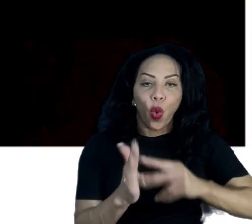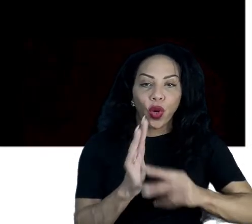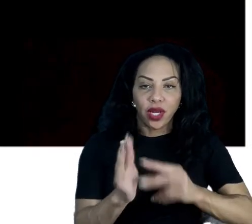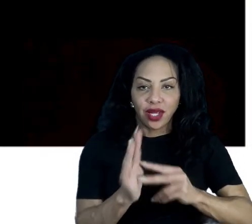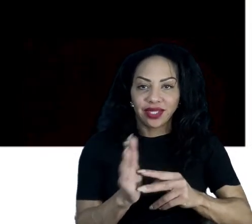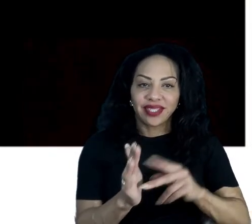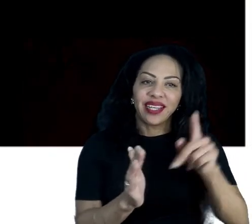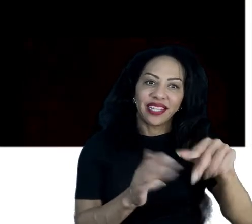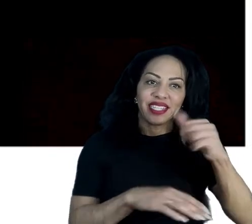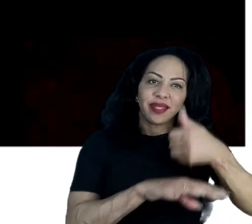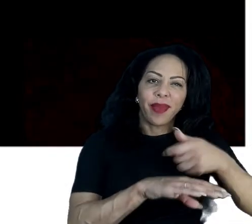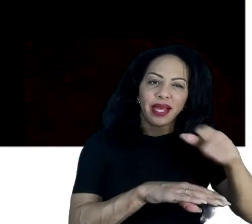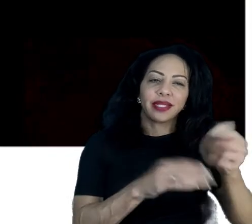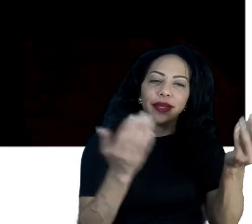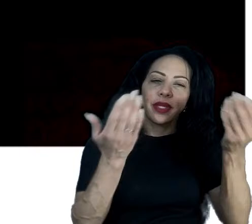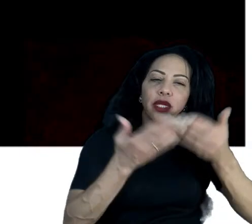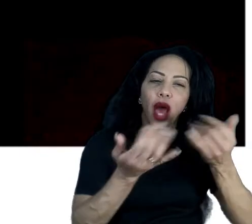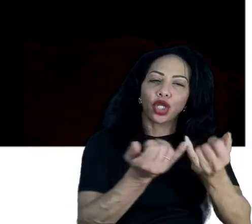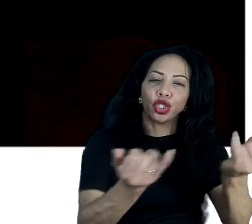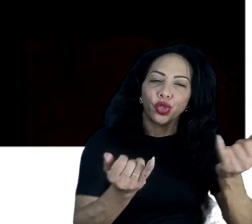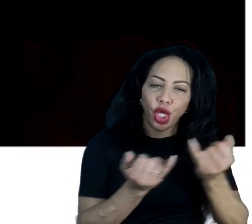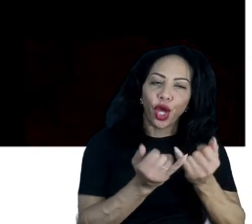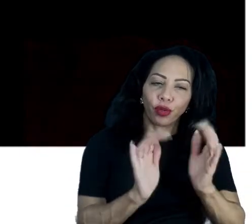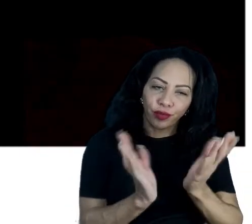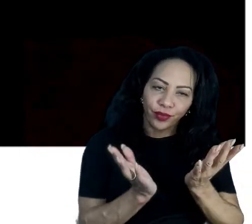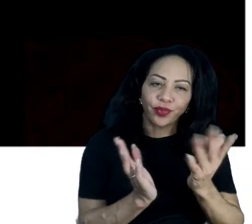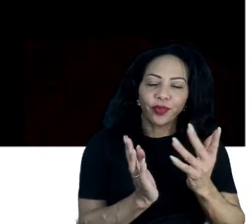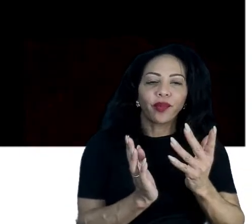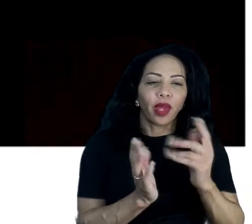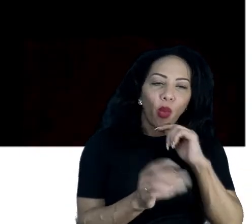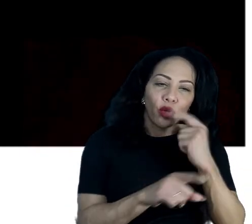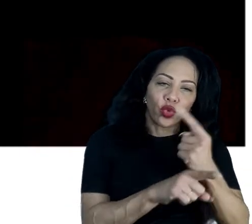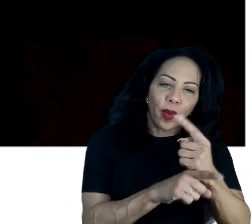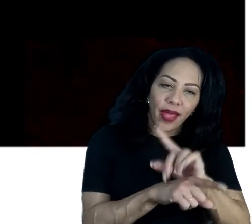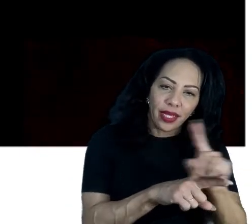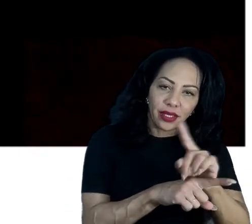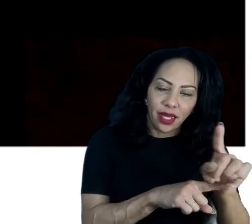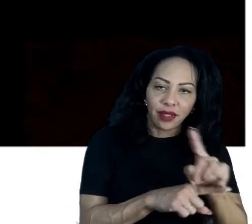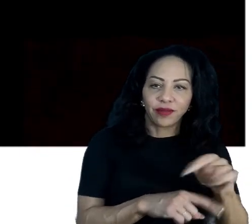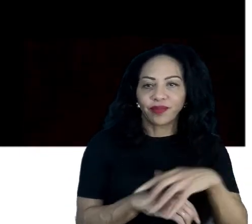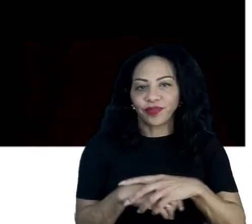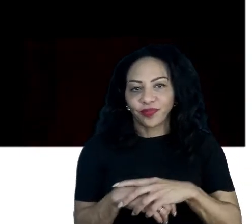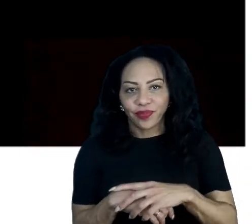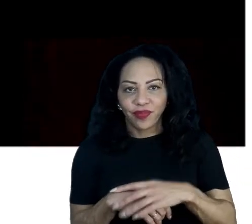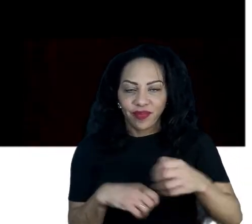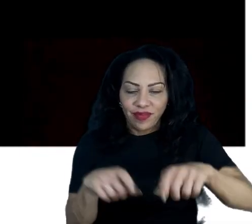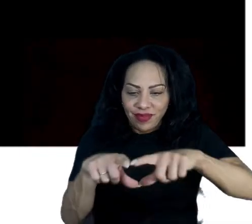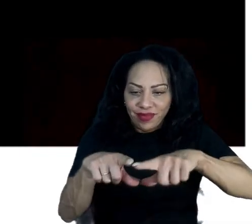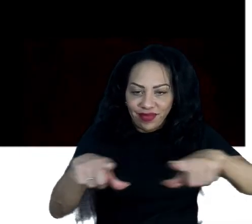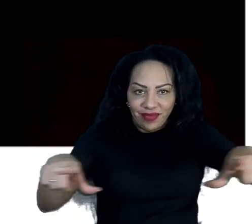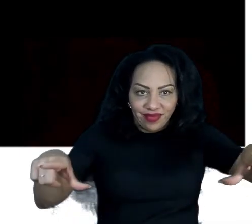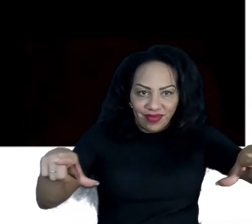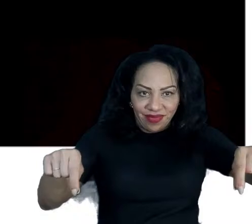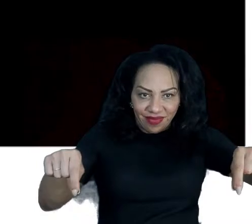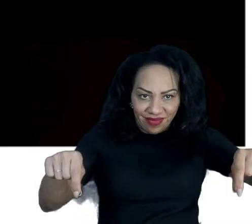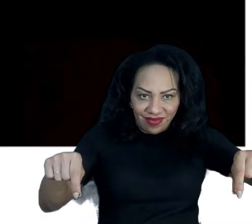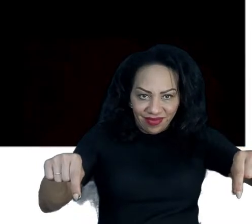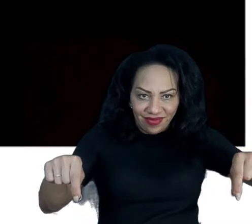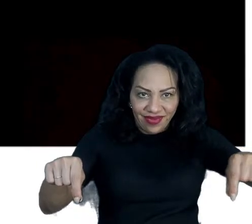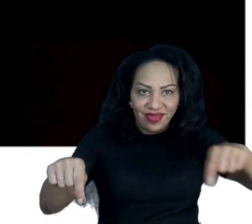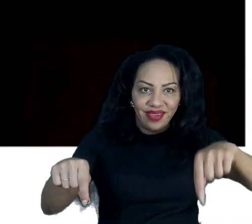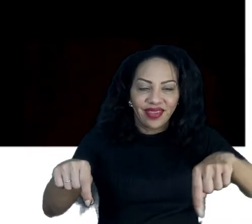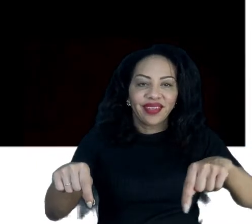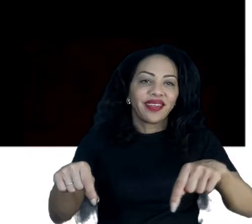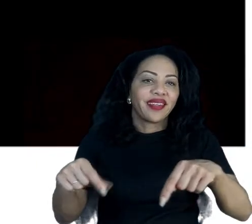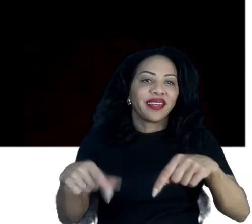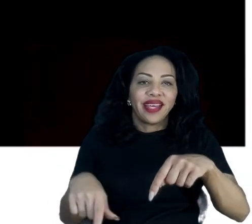bit. In the vitrine, I selected documents that explored how gallery educators at Arnolfini connected with